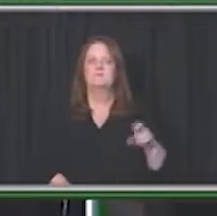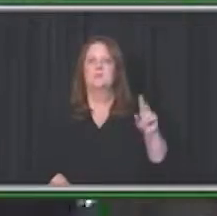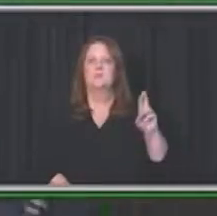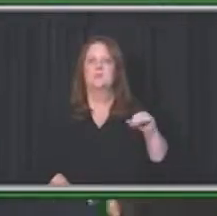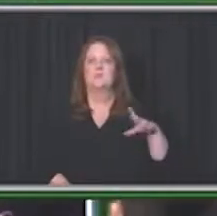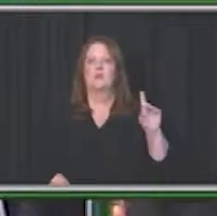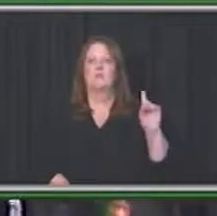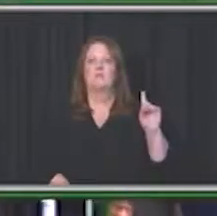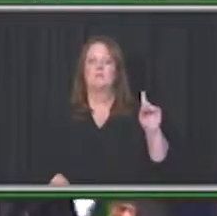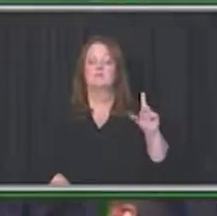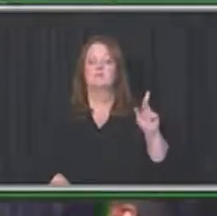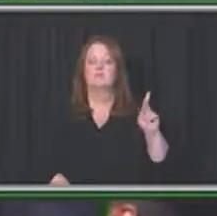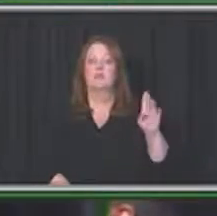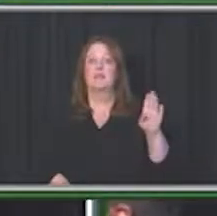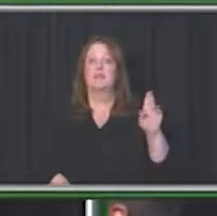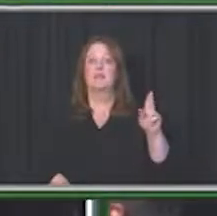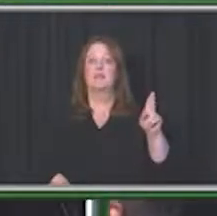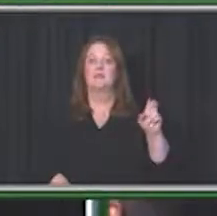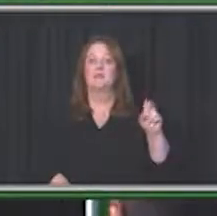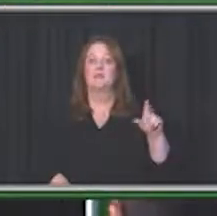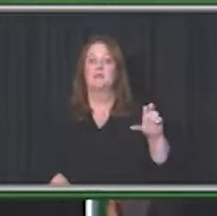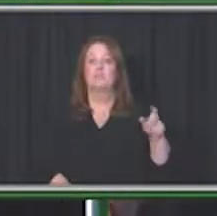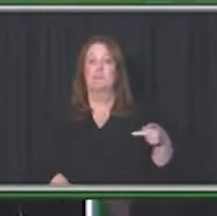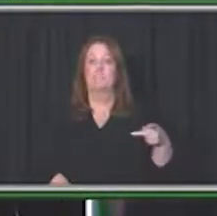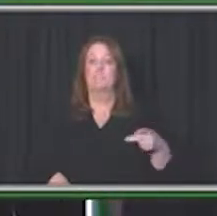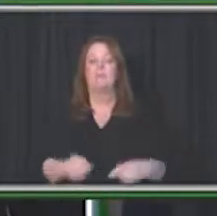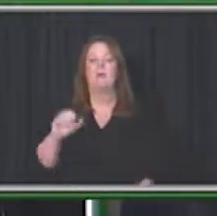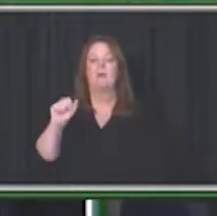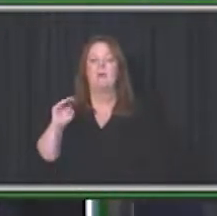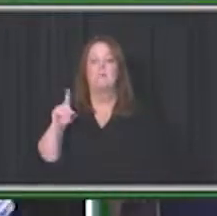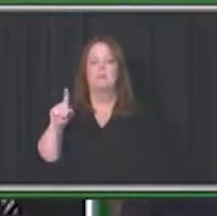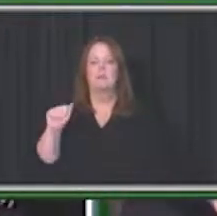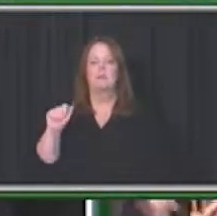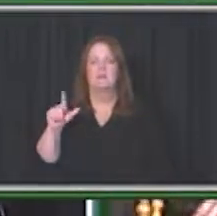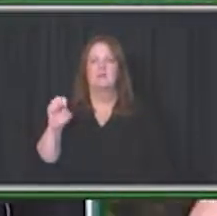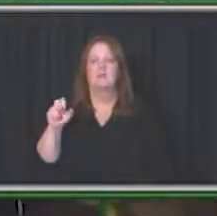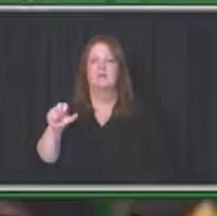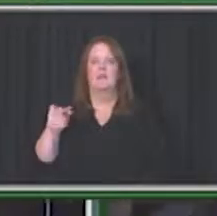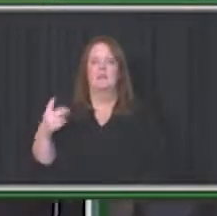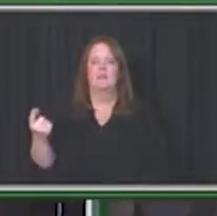Ronald Blakenship. Amanda Leon.